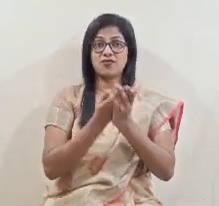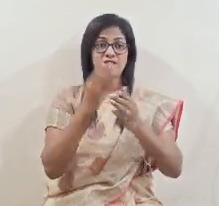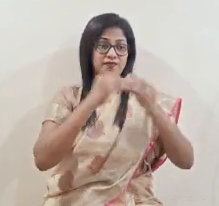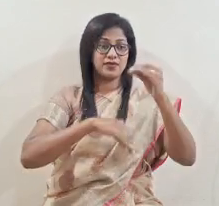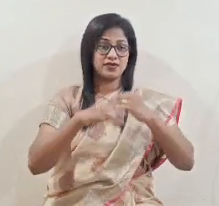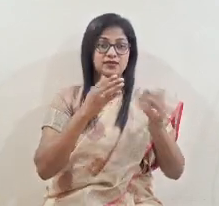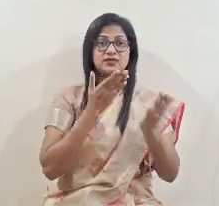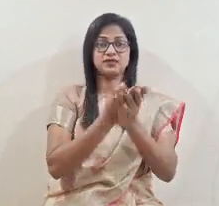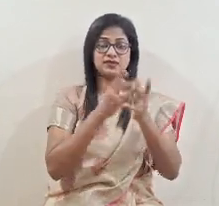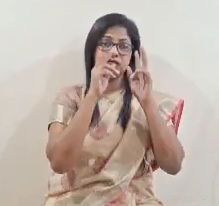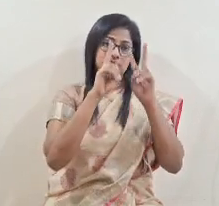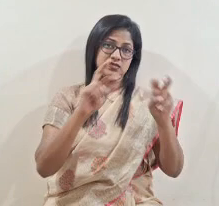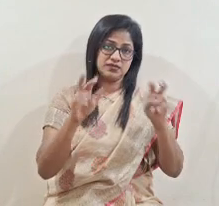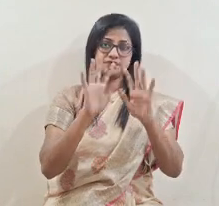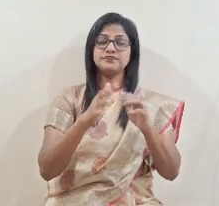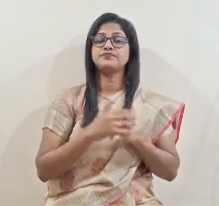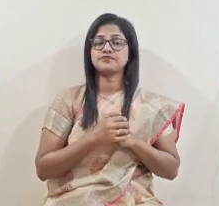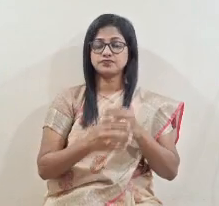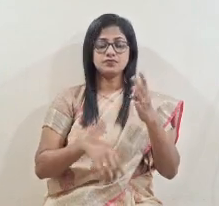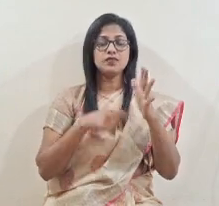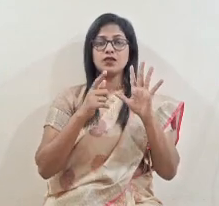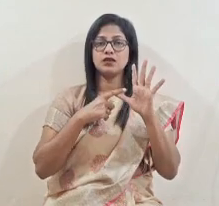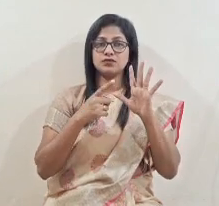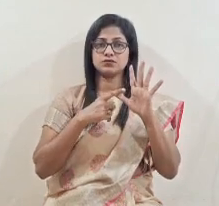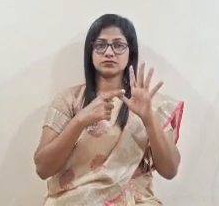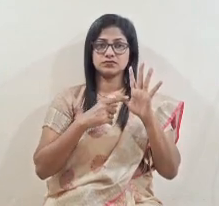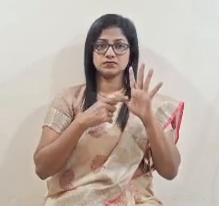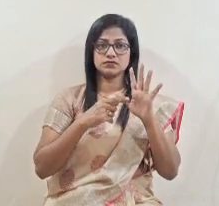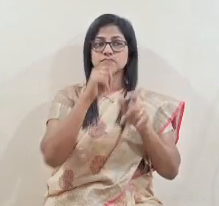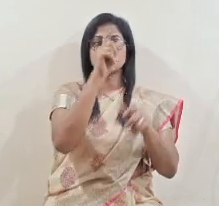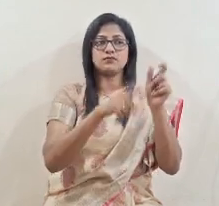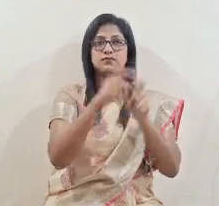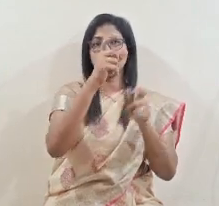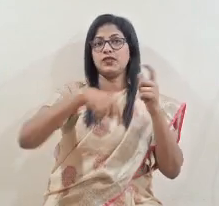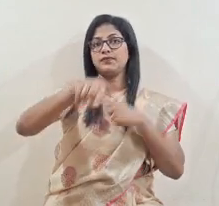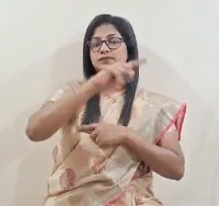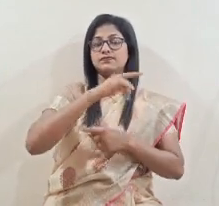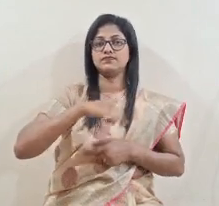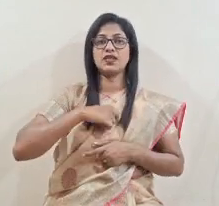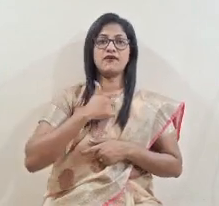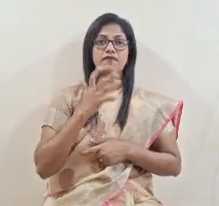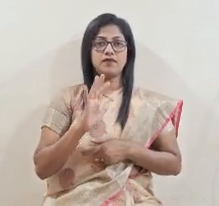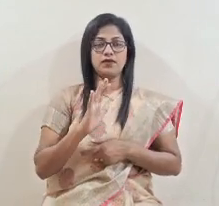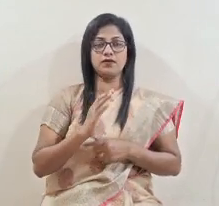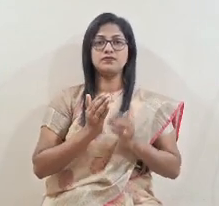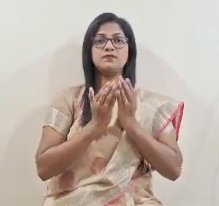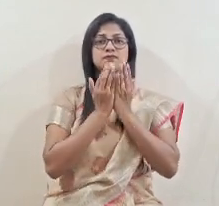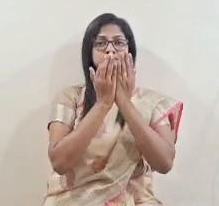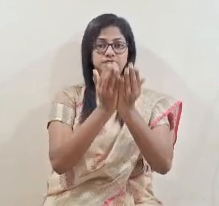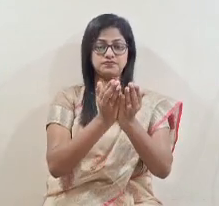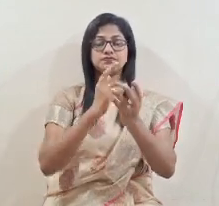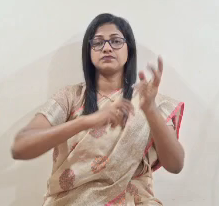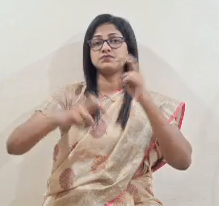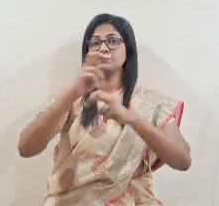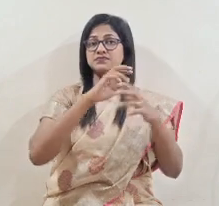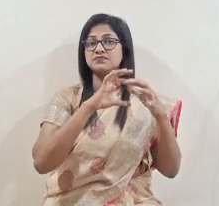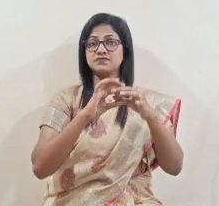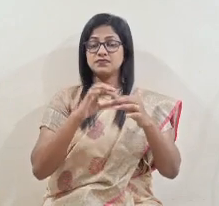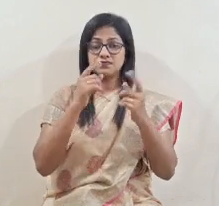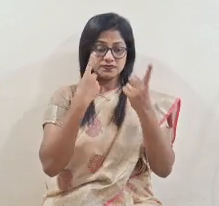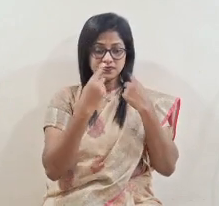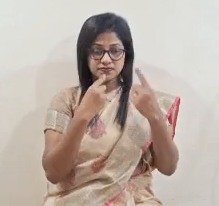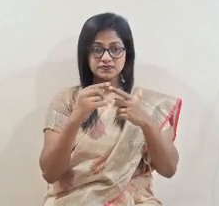suggested by the operators will be studied. And fifth is the passenger comfort. The comfort levels of users using while traveling the ferry will